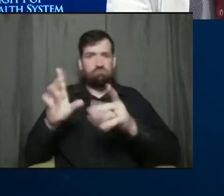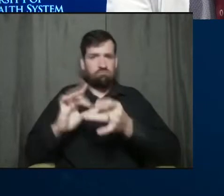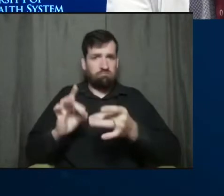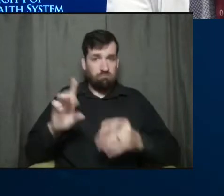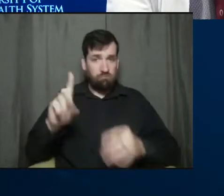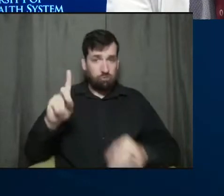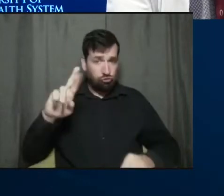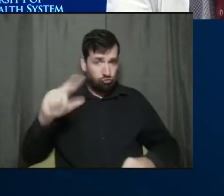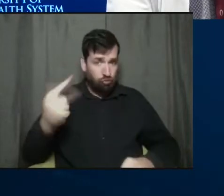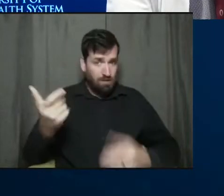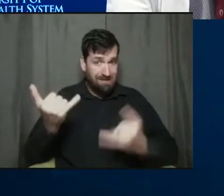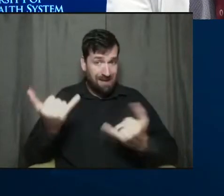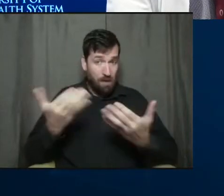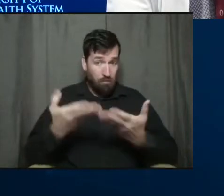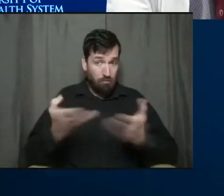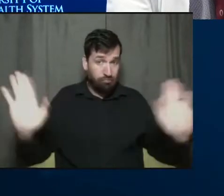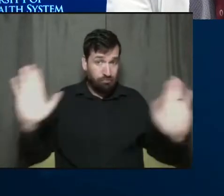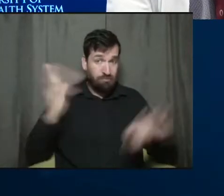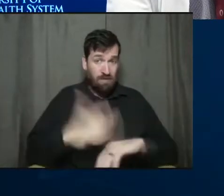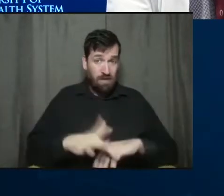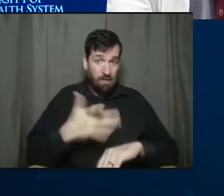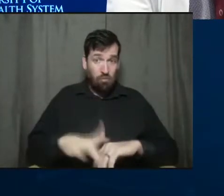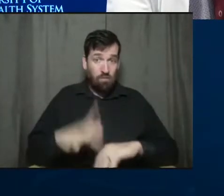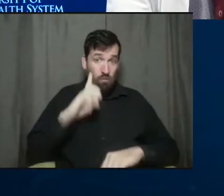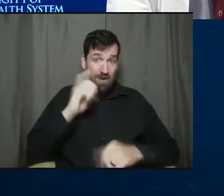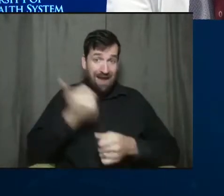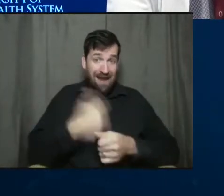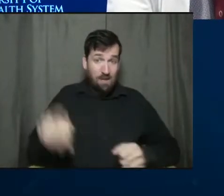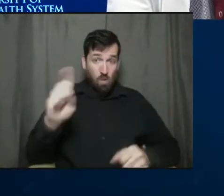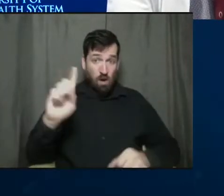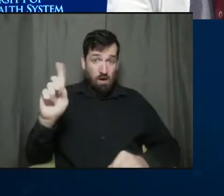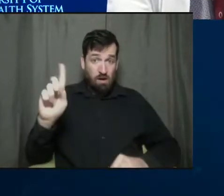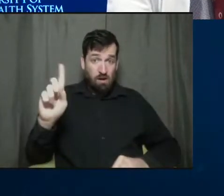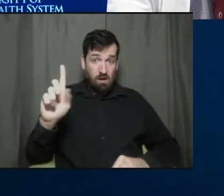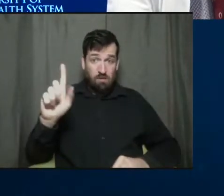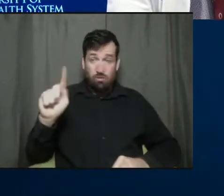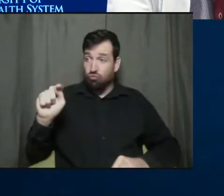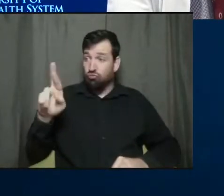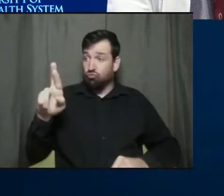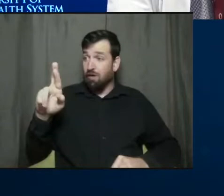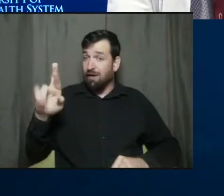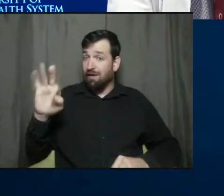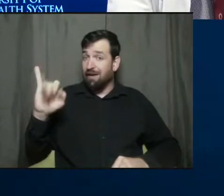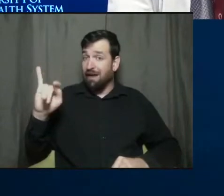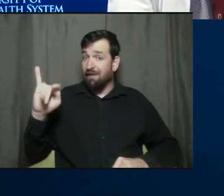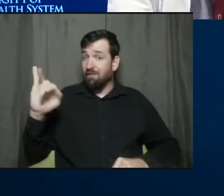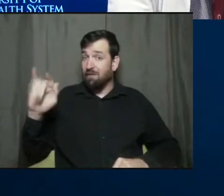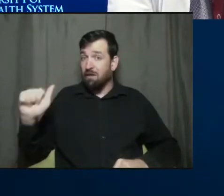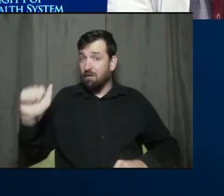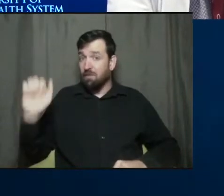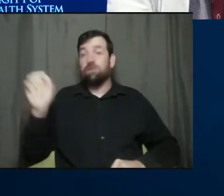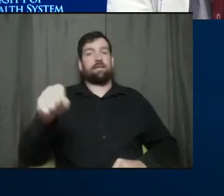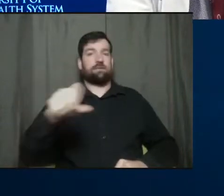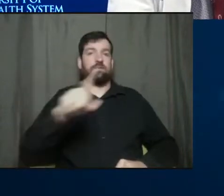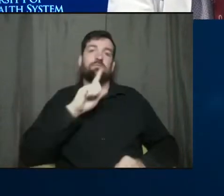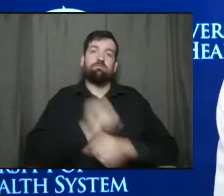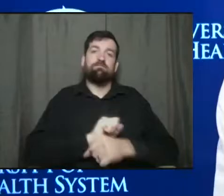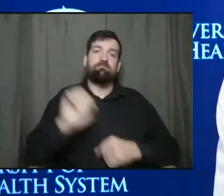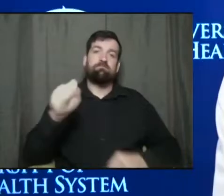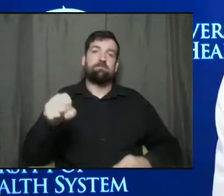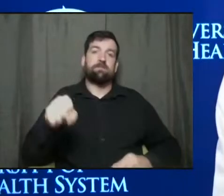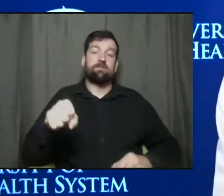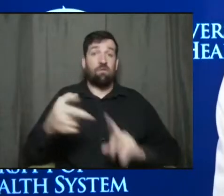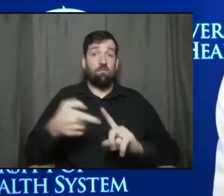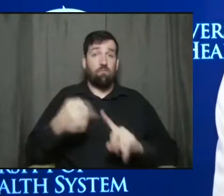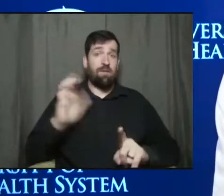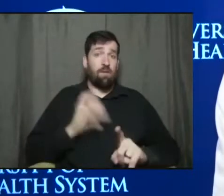widely available for anyone in the proper age group? Yeah, Trikafta definitely is, and you heard it from our patients, and